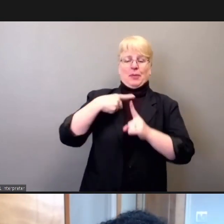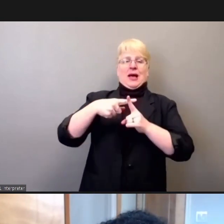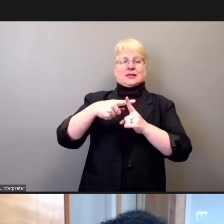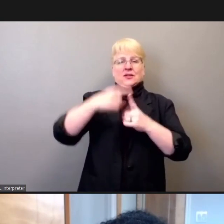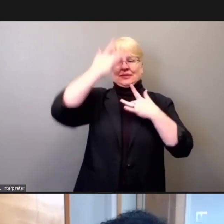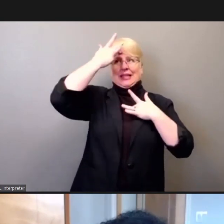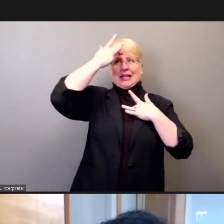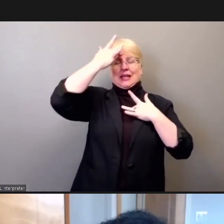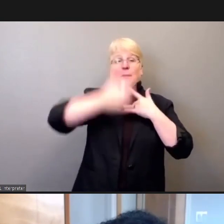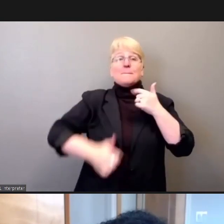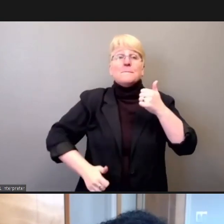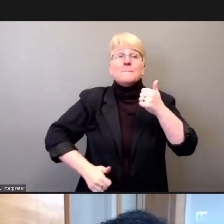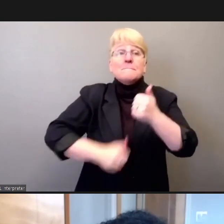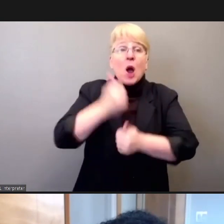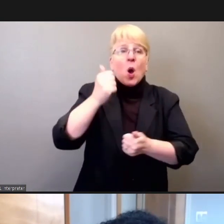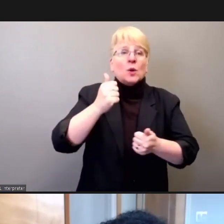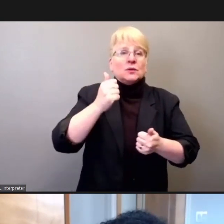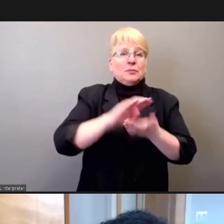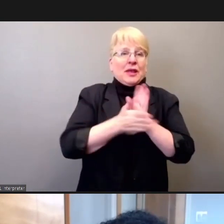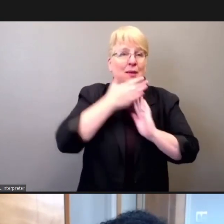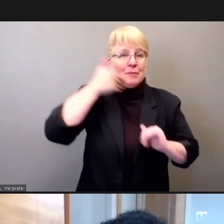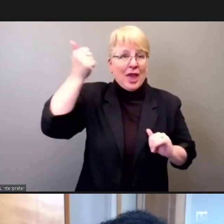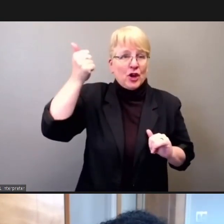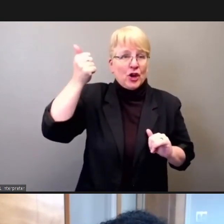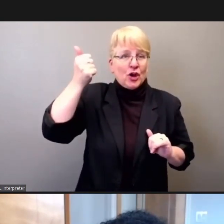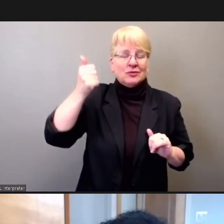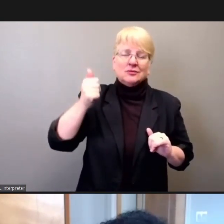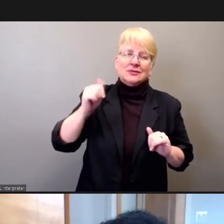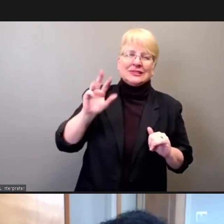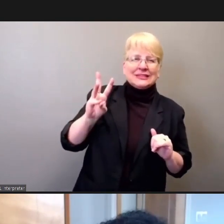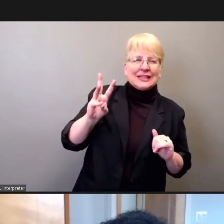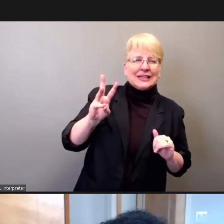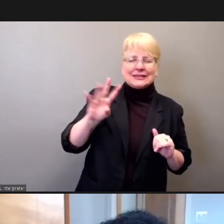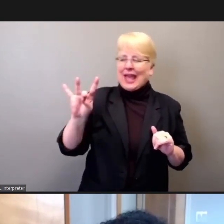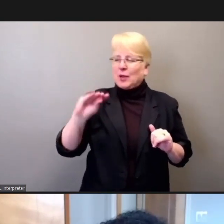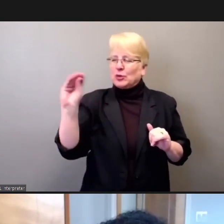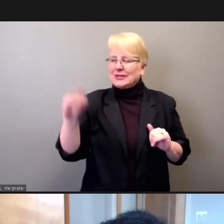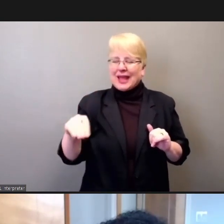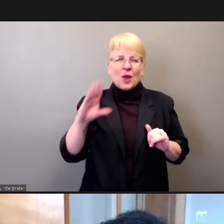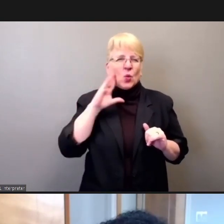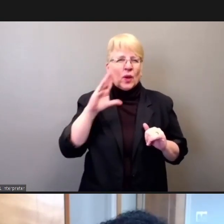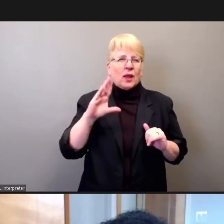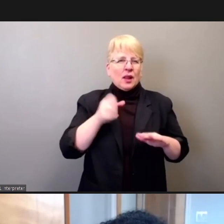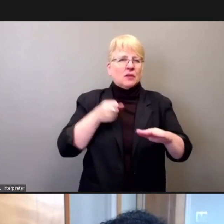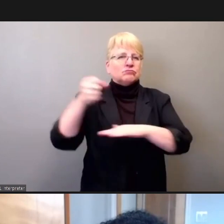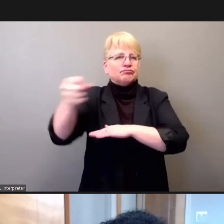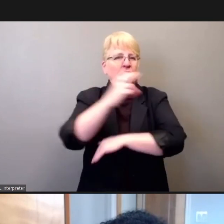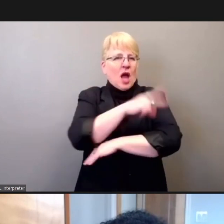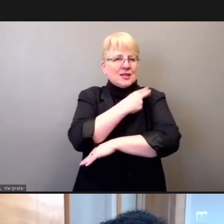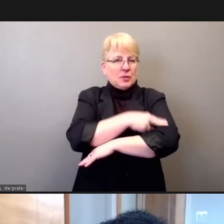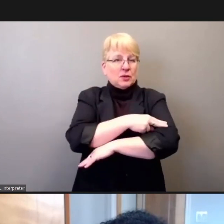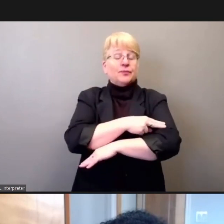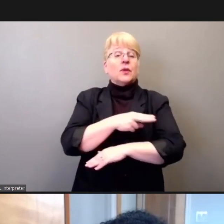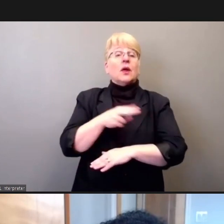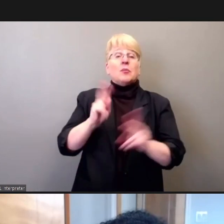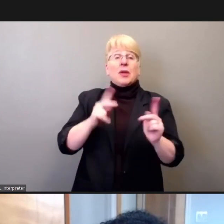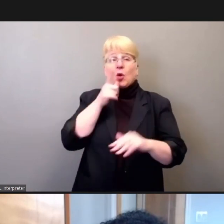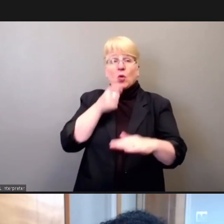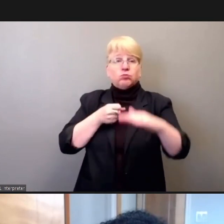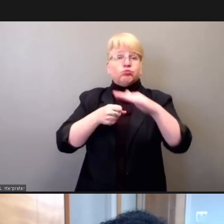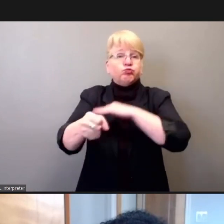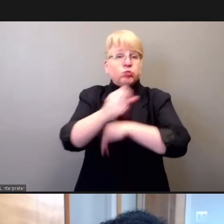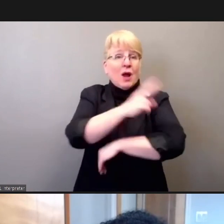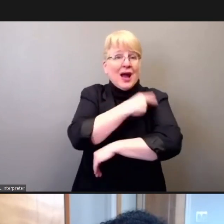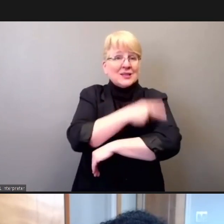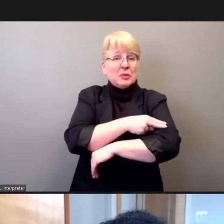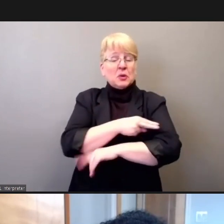get better, but 6 to 8% of them end up in the hospital. You end up in the hospital, most people get better. 80%